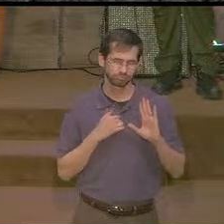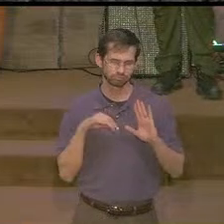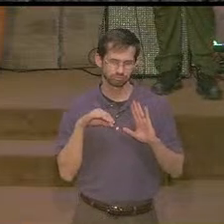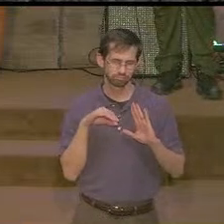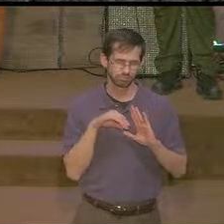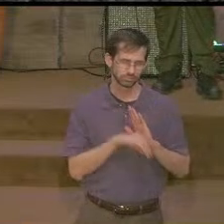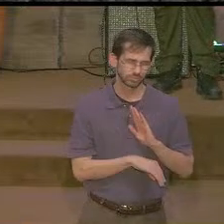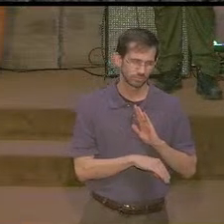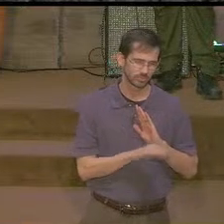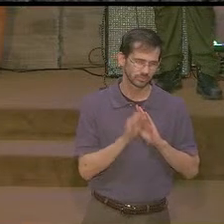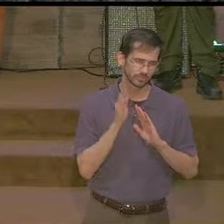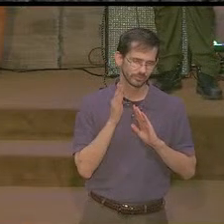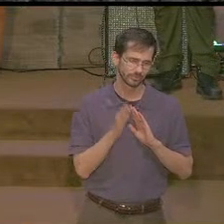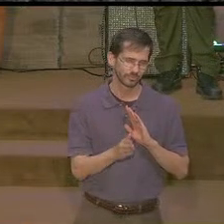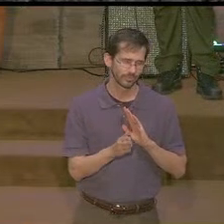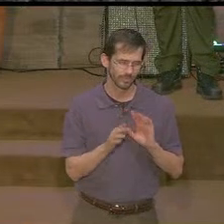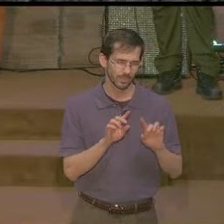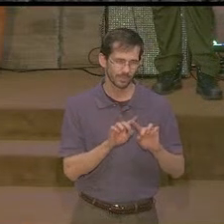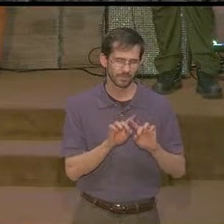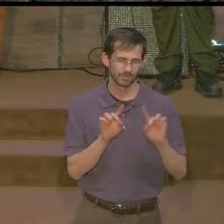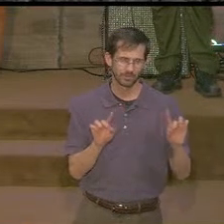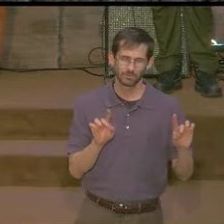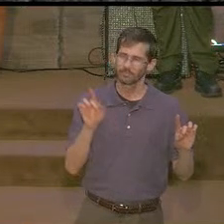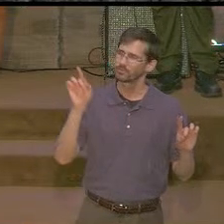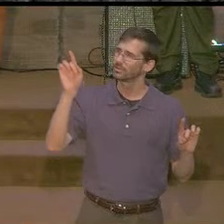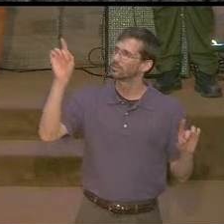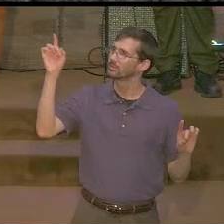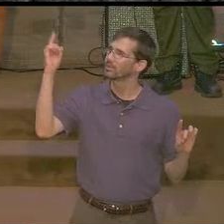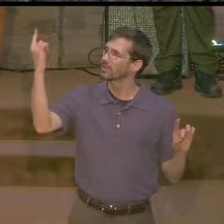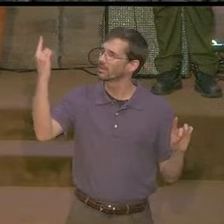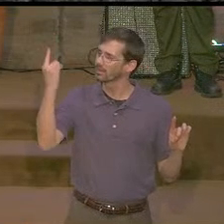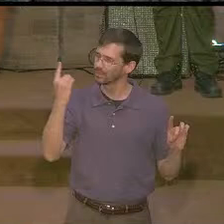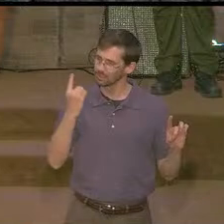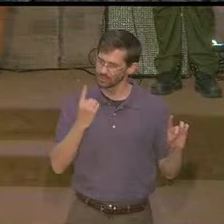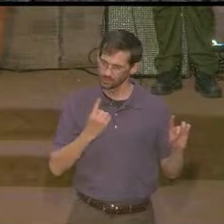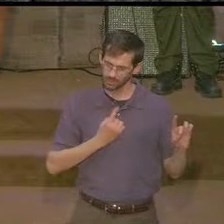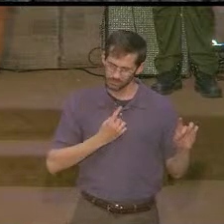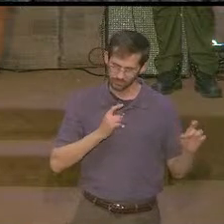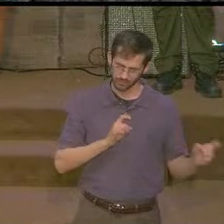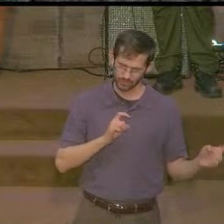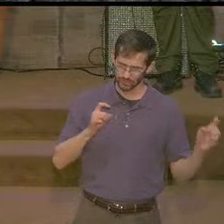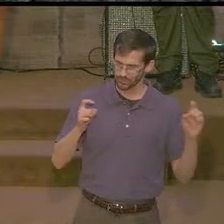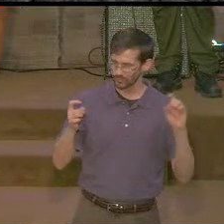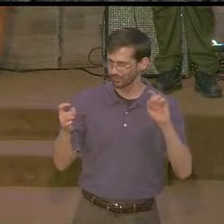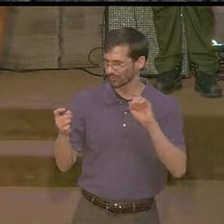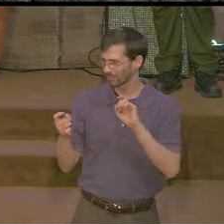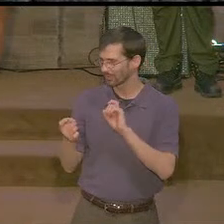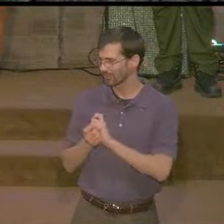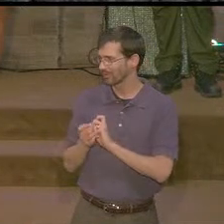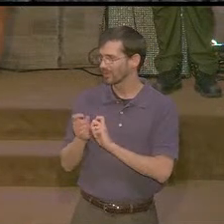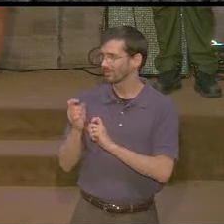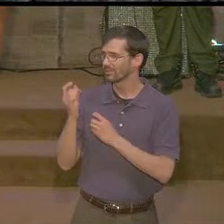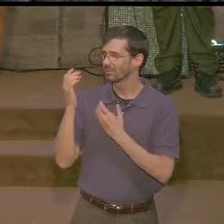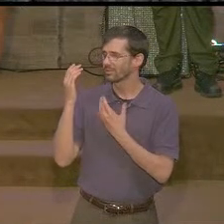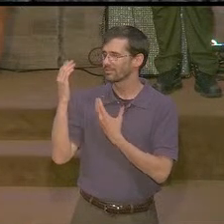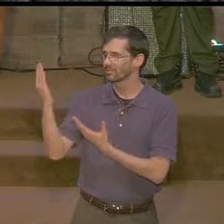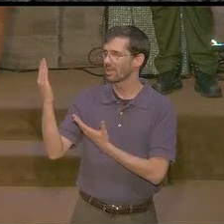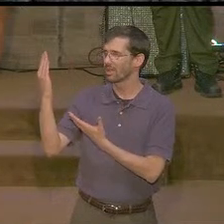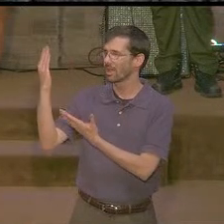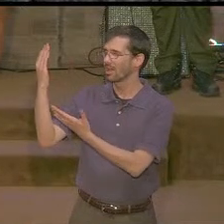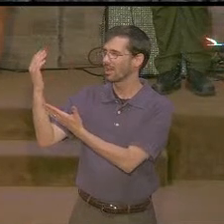Where I would be. If not for you, God. If not for you, God.